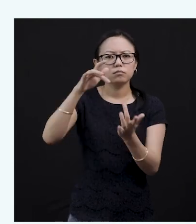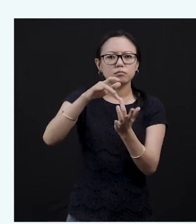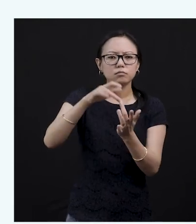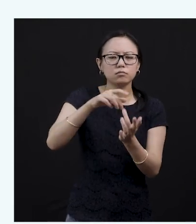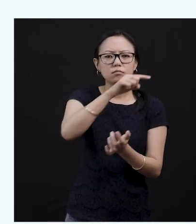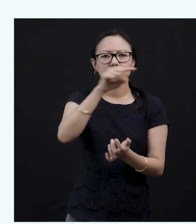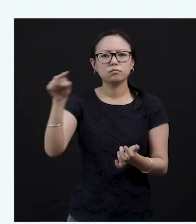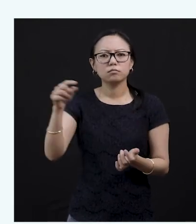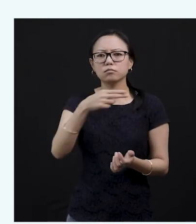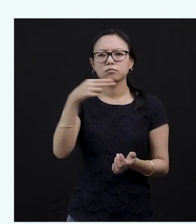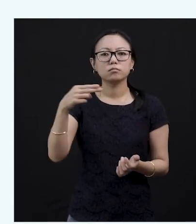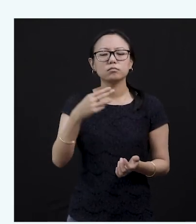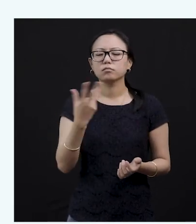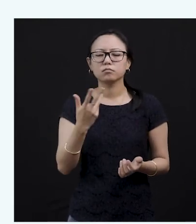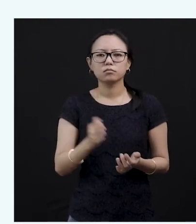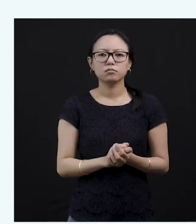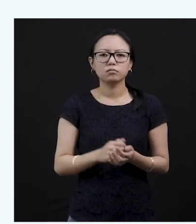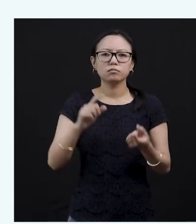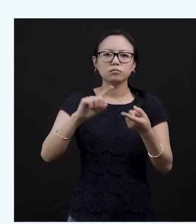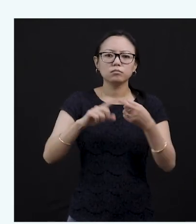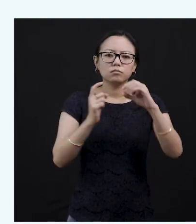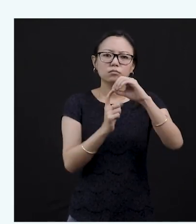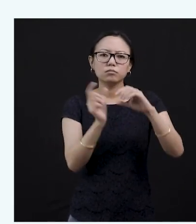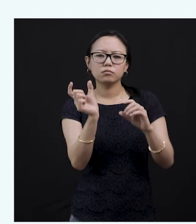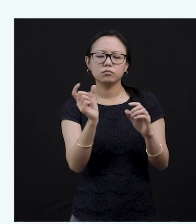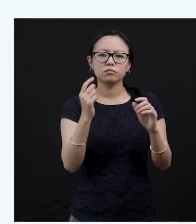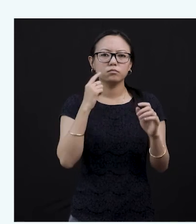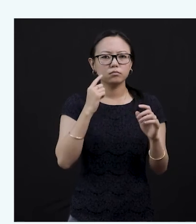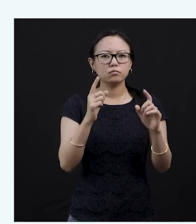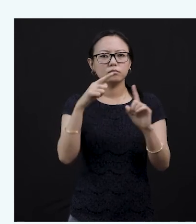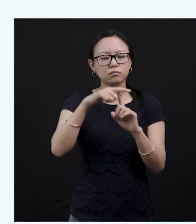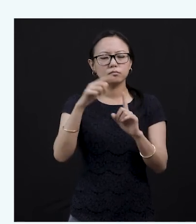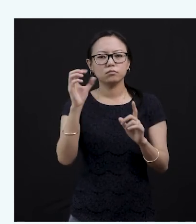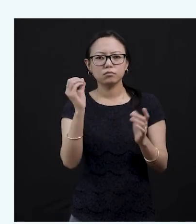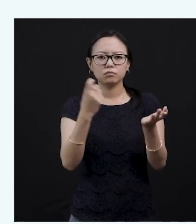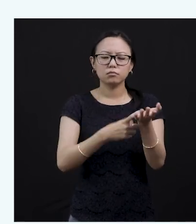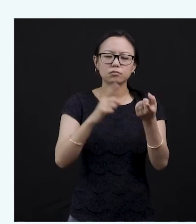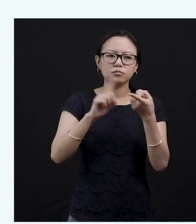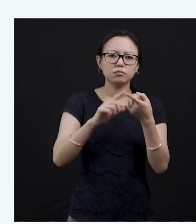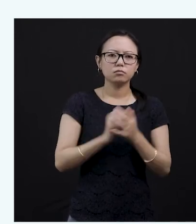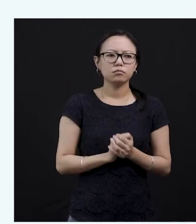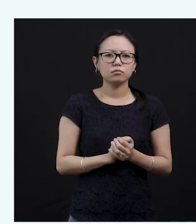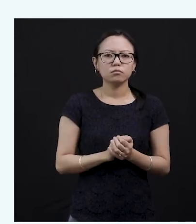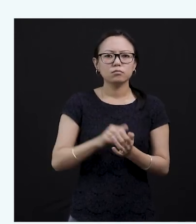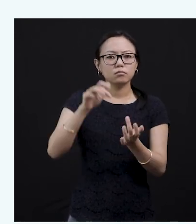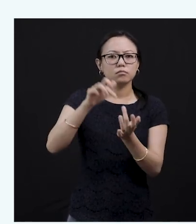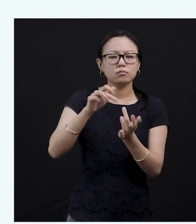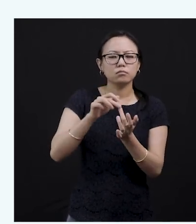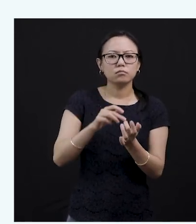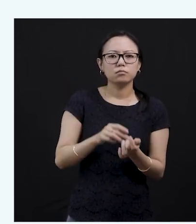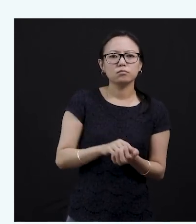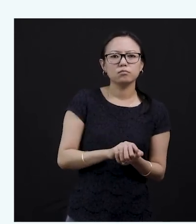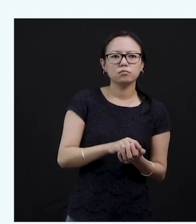E-Q-U-A-T-O-R, equator. And what is the center line of a longitude known as? It is known as